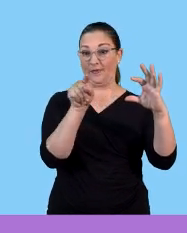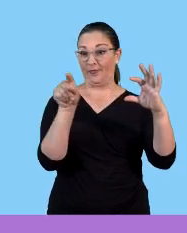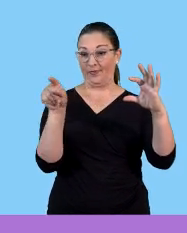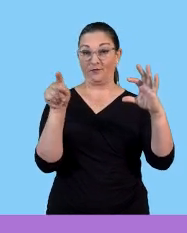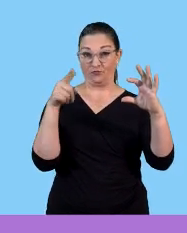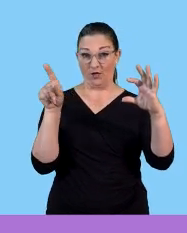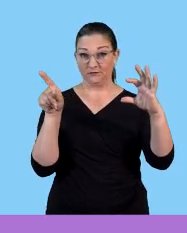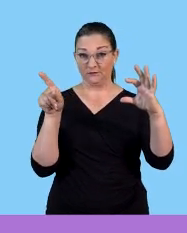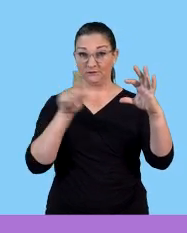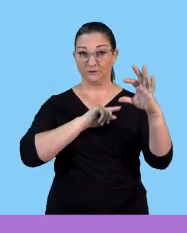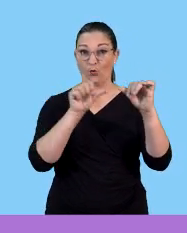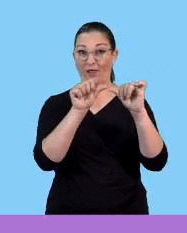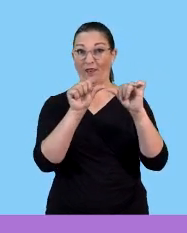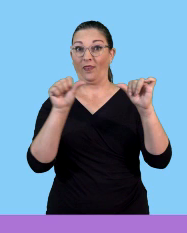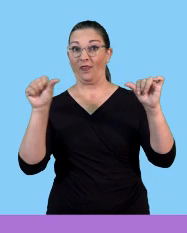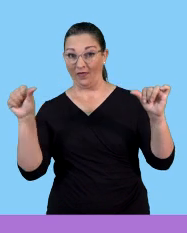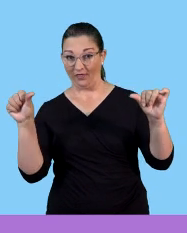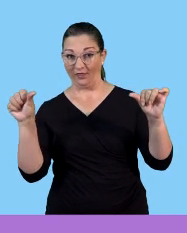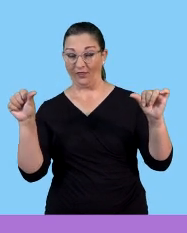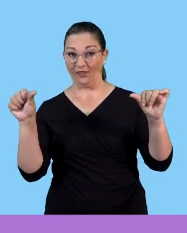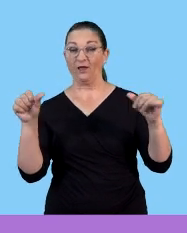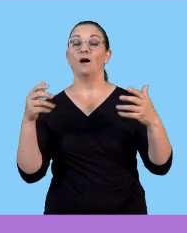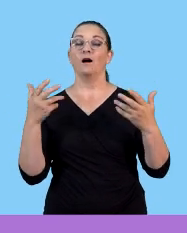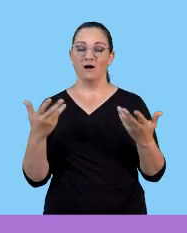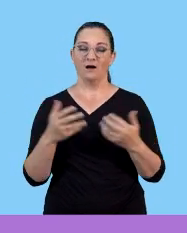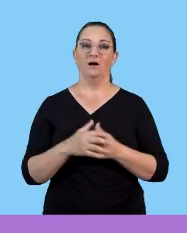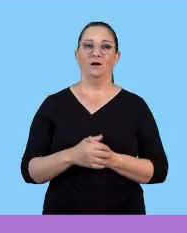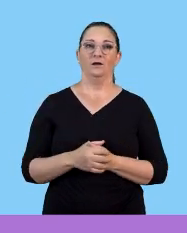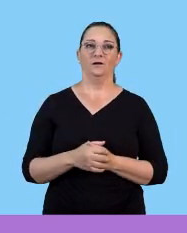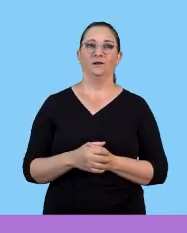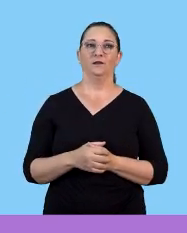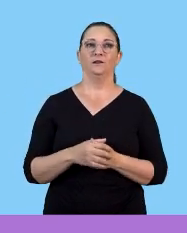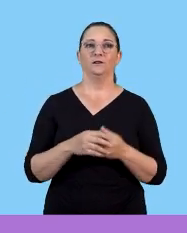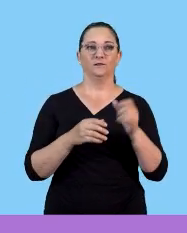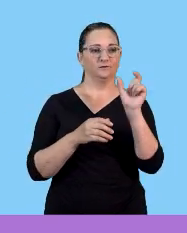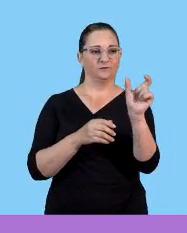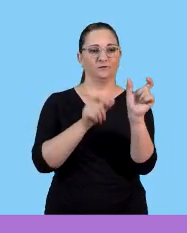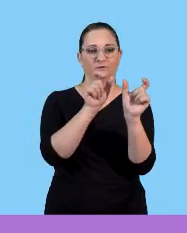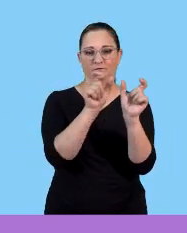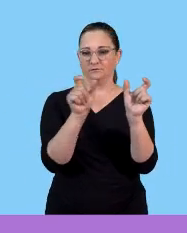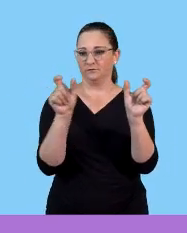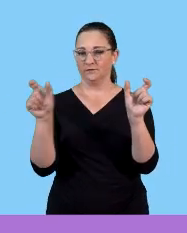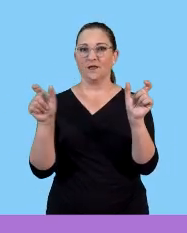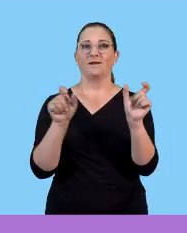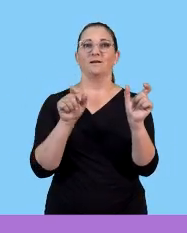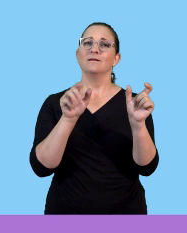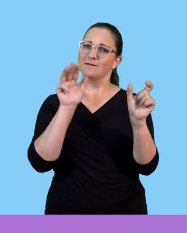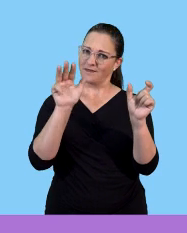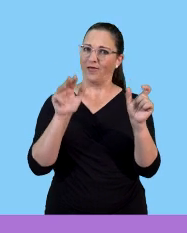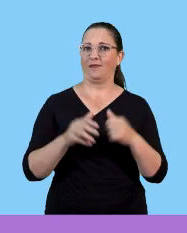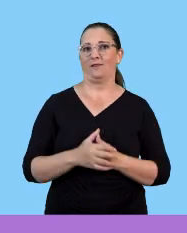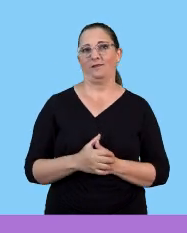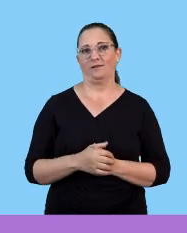this way. Right, that's its length. That's the measurement of the length. It's going across all